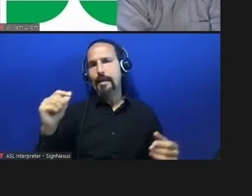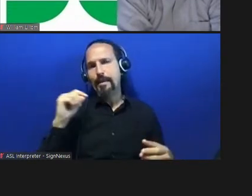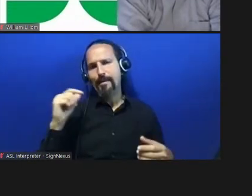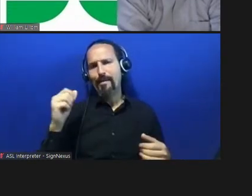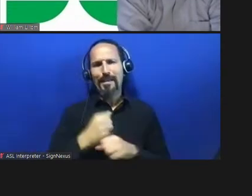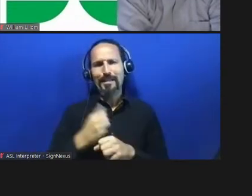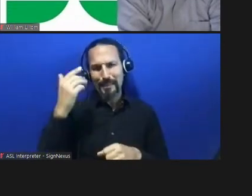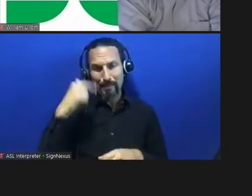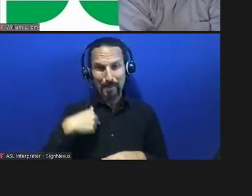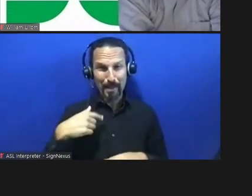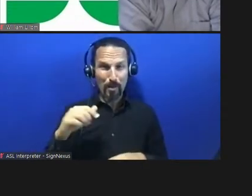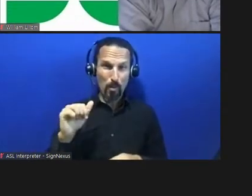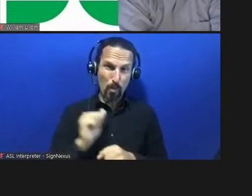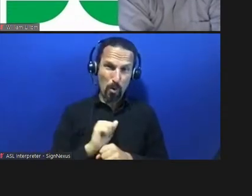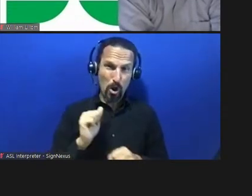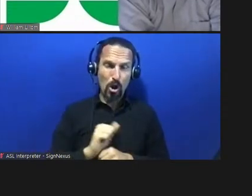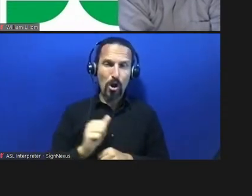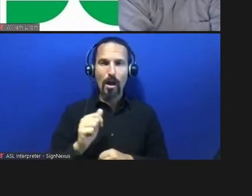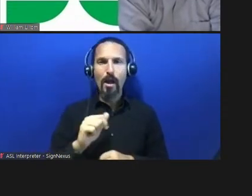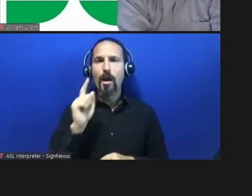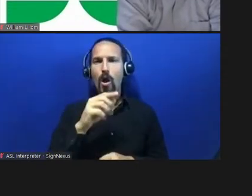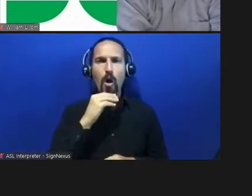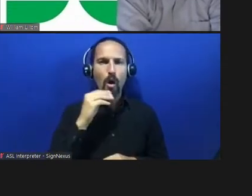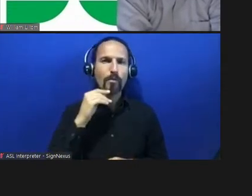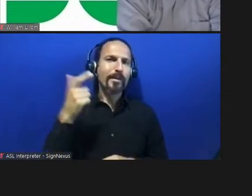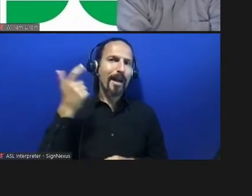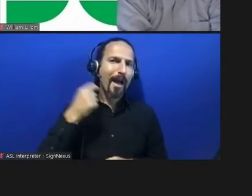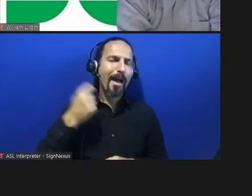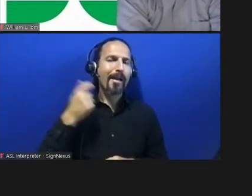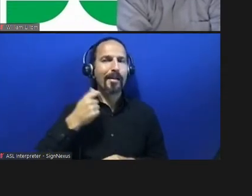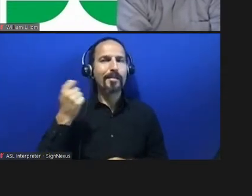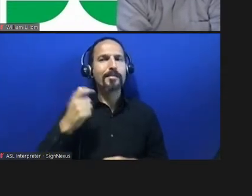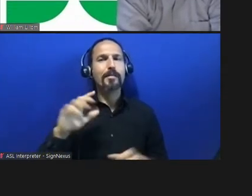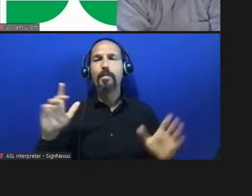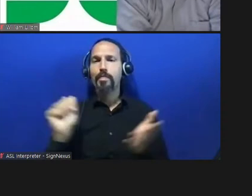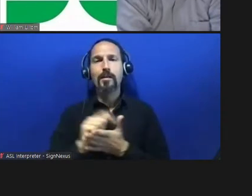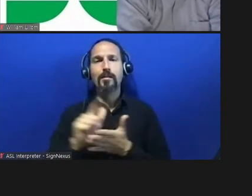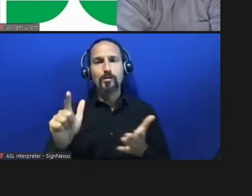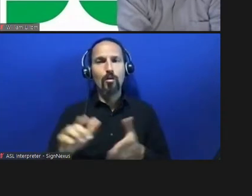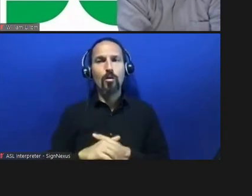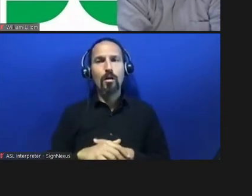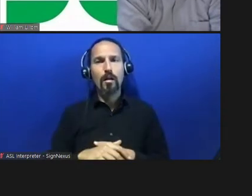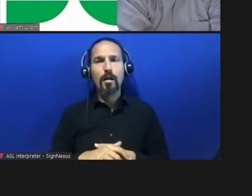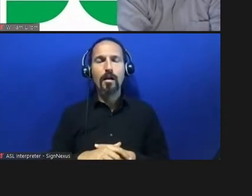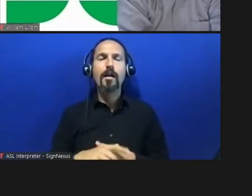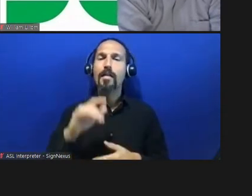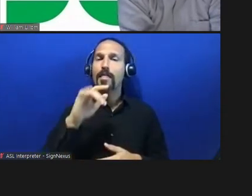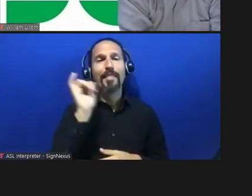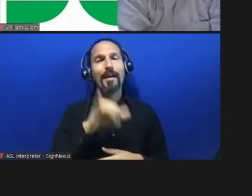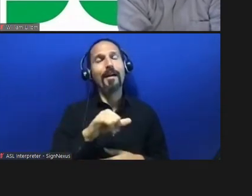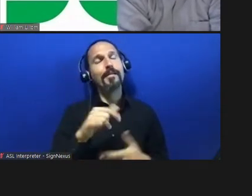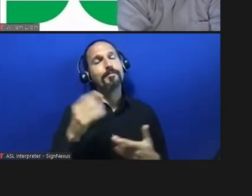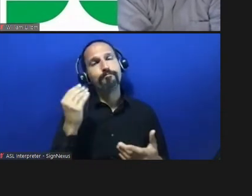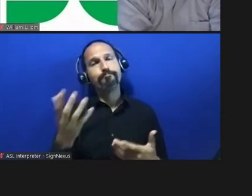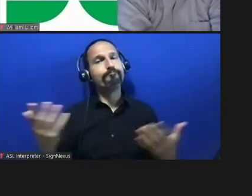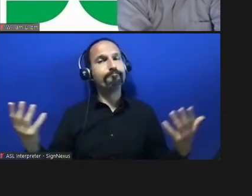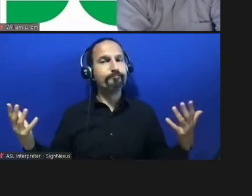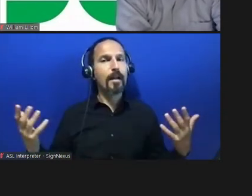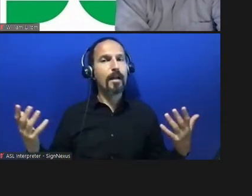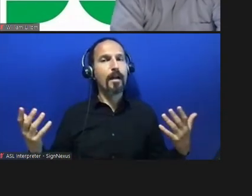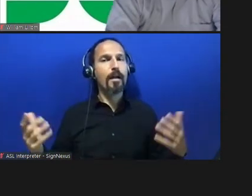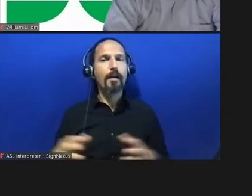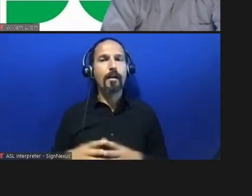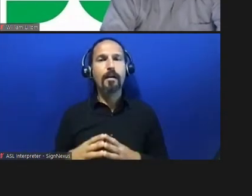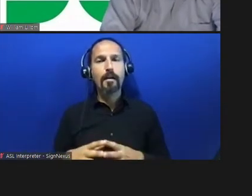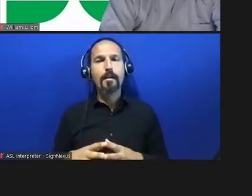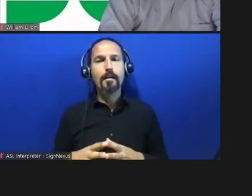it pays for me just go home catch my pension and everything else and that's it and with this you know I'll uh give the time